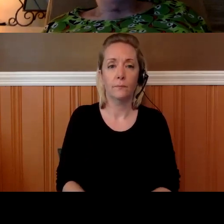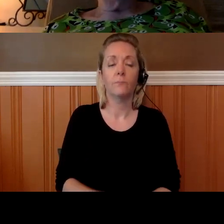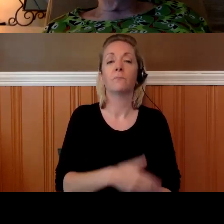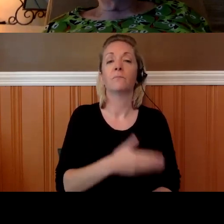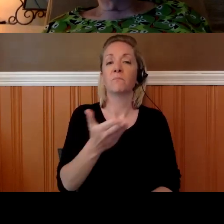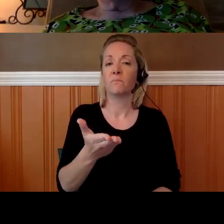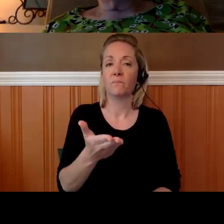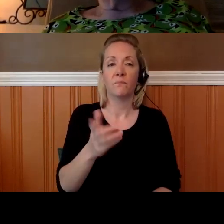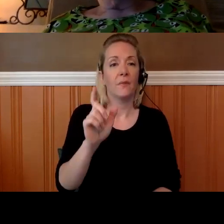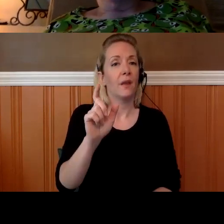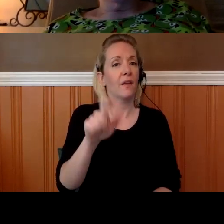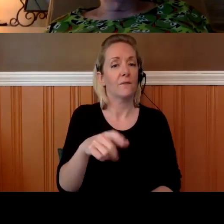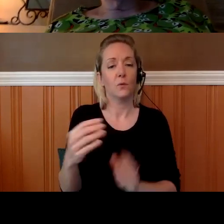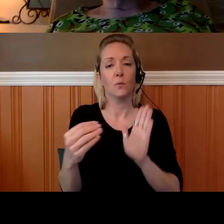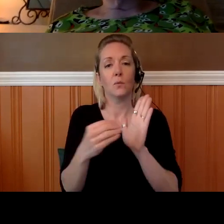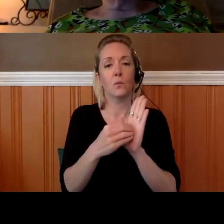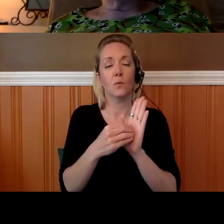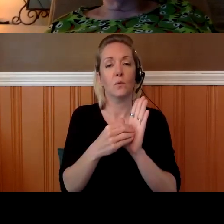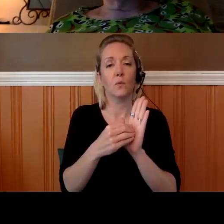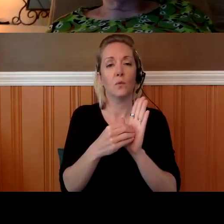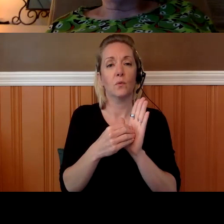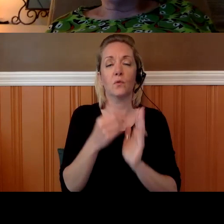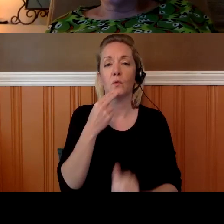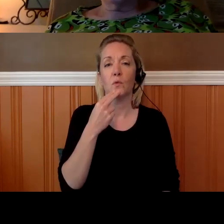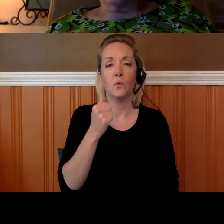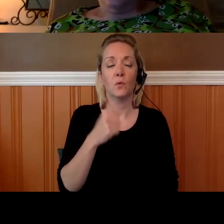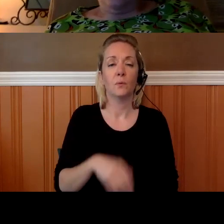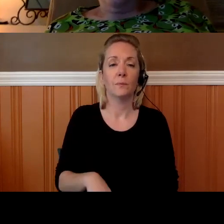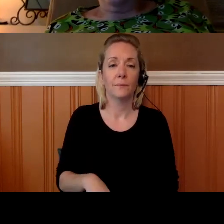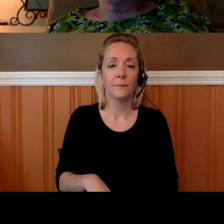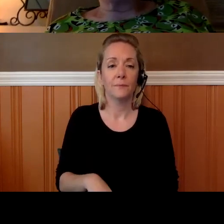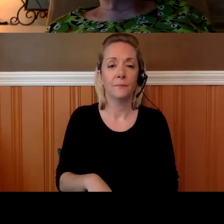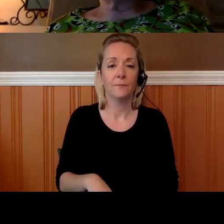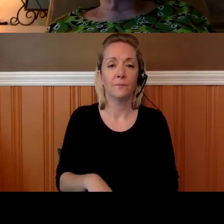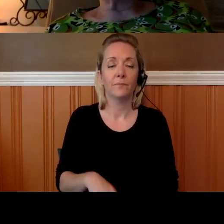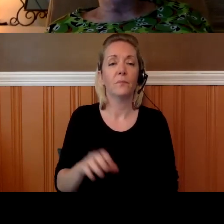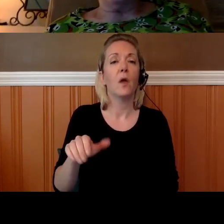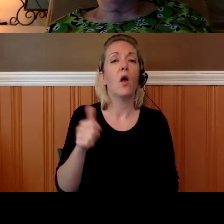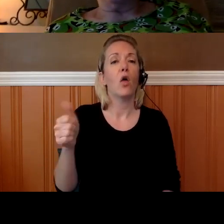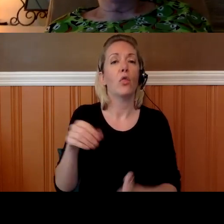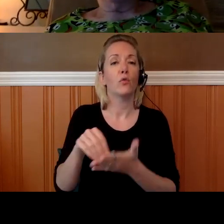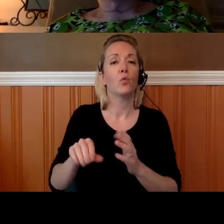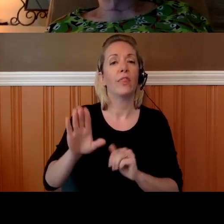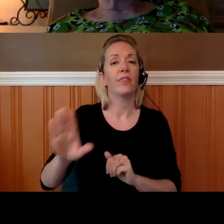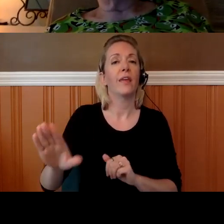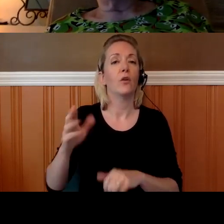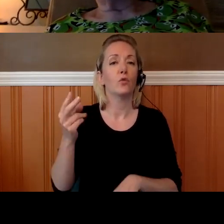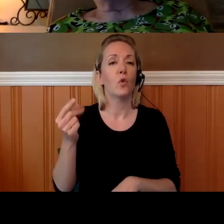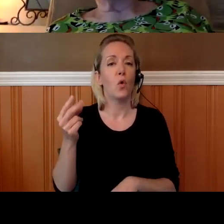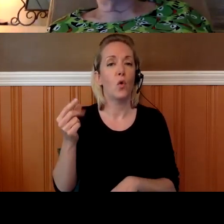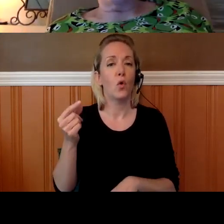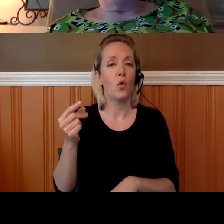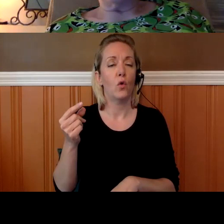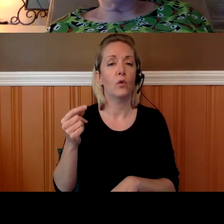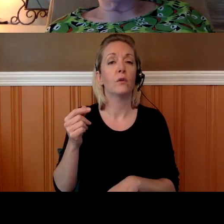Had to put this in. Wrigley's just too cute, but this is a different child's pet when we are naming people